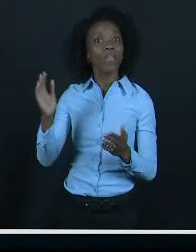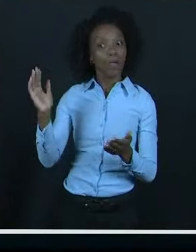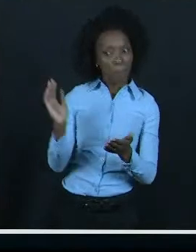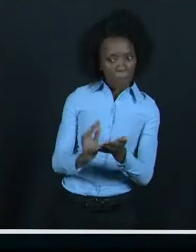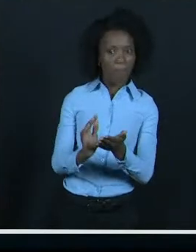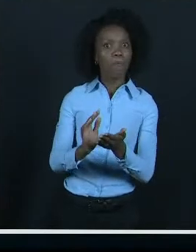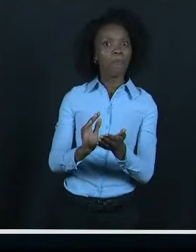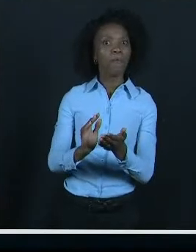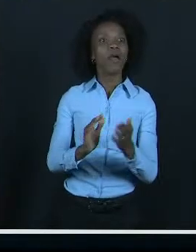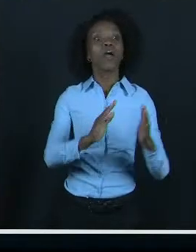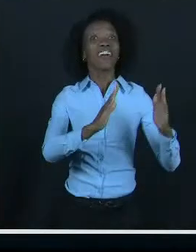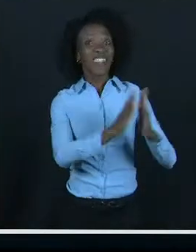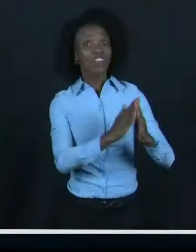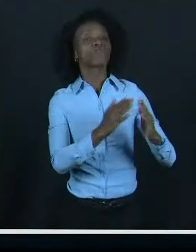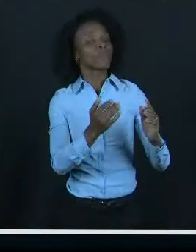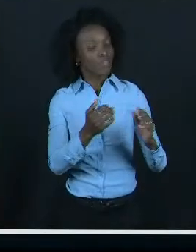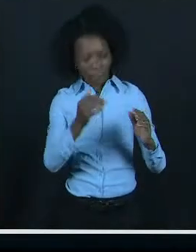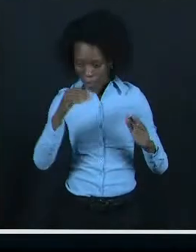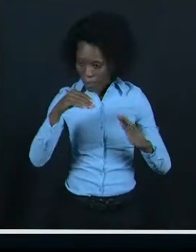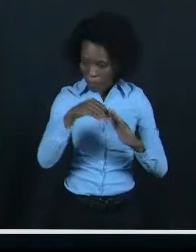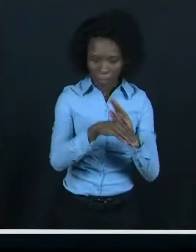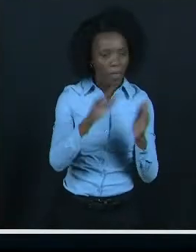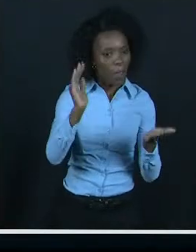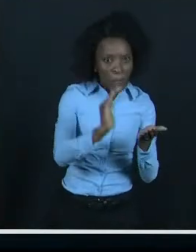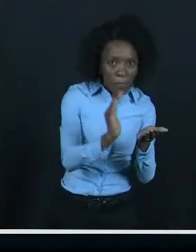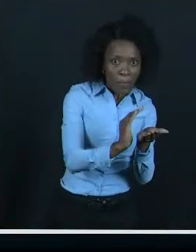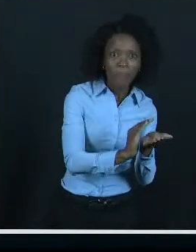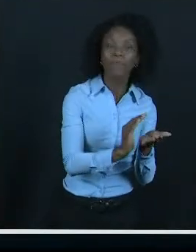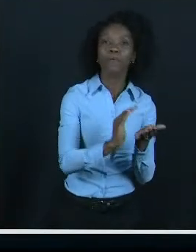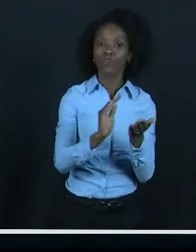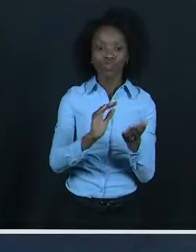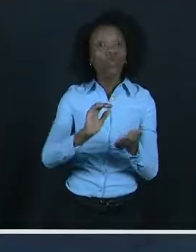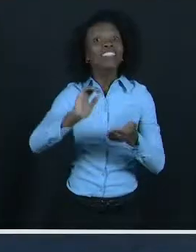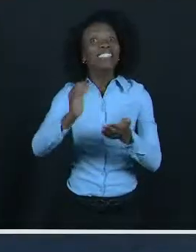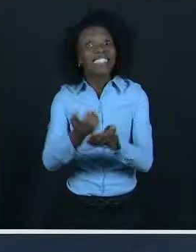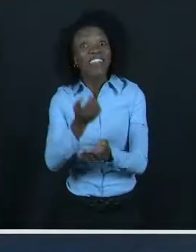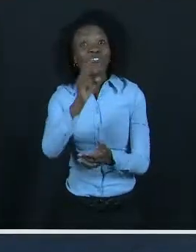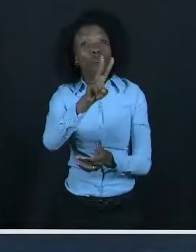£7.1 billion a year in economic cost.